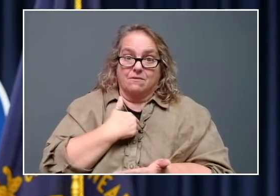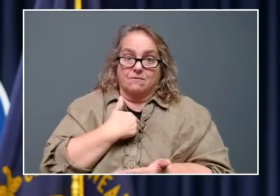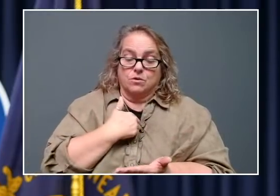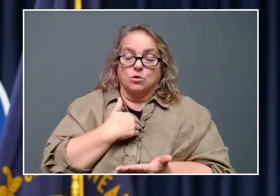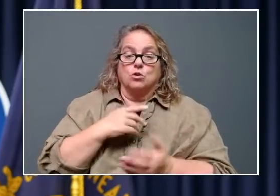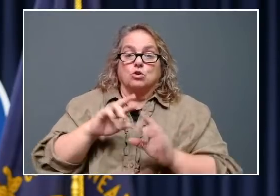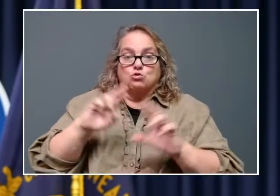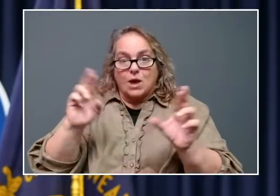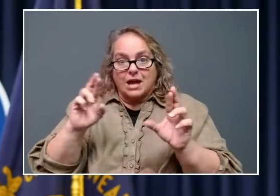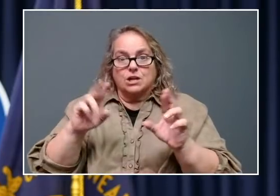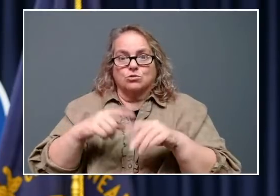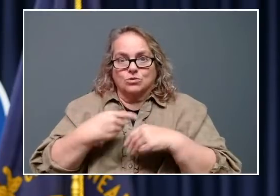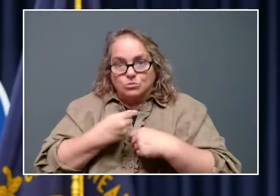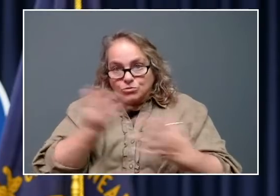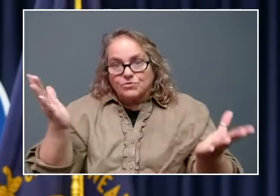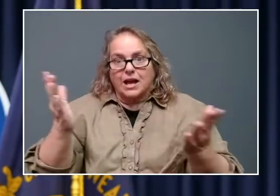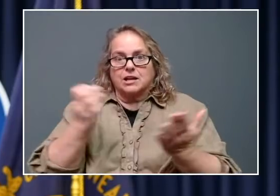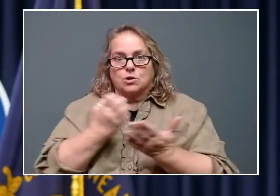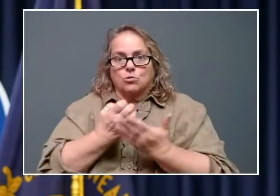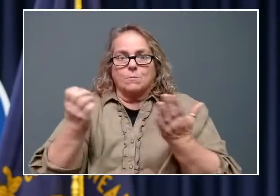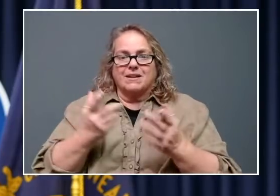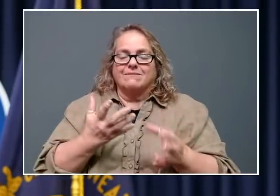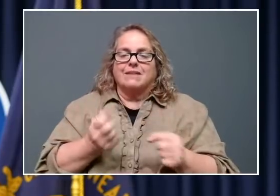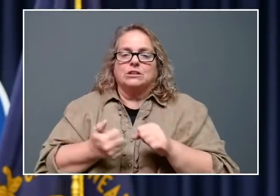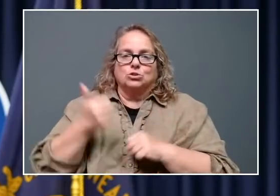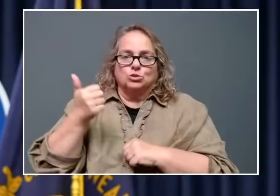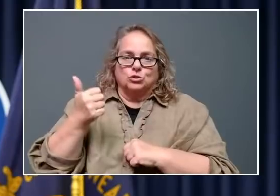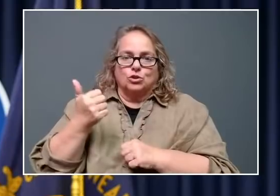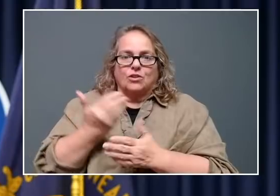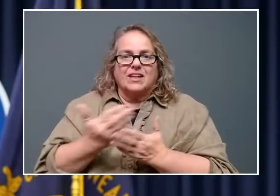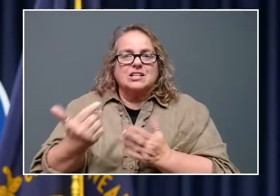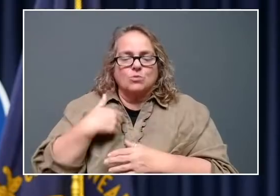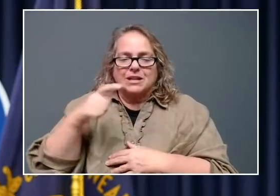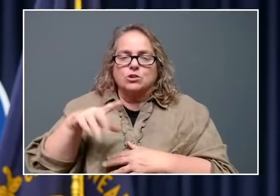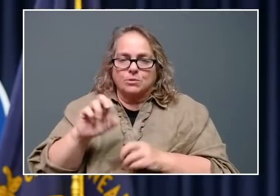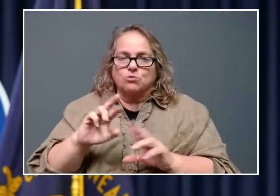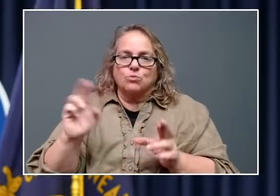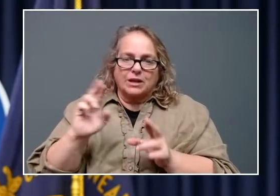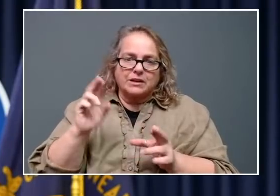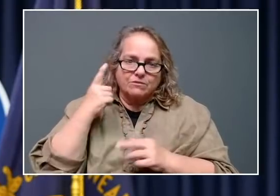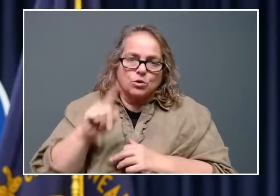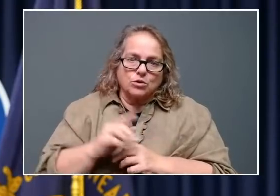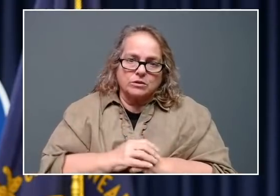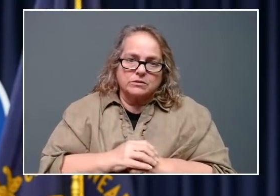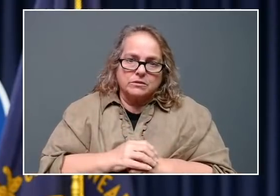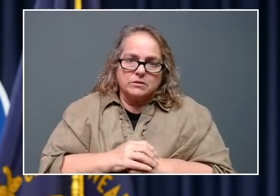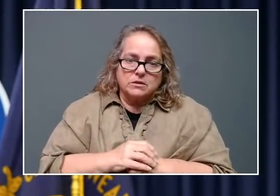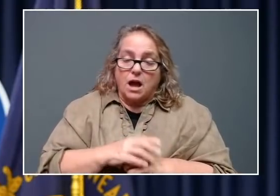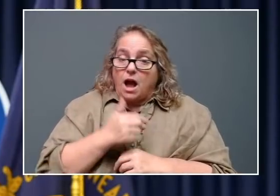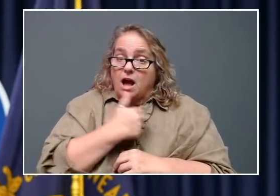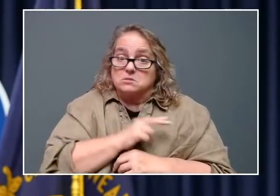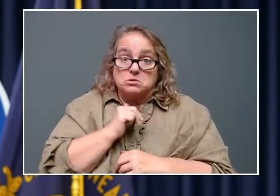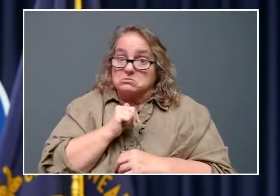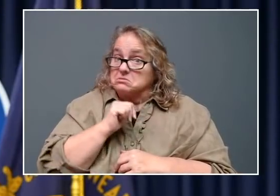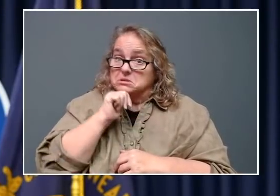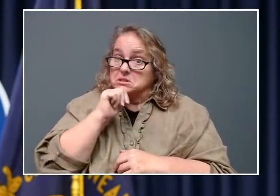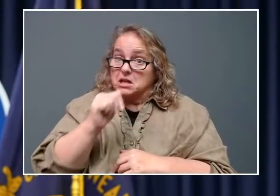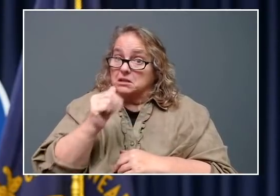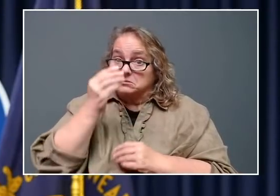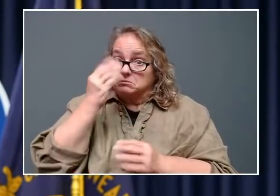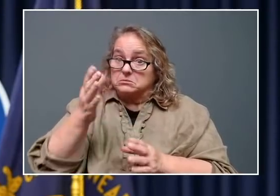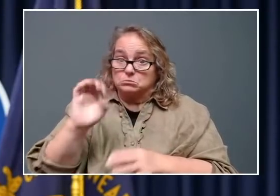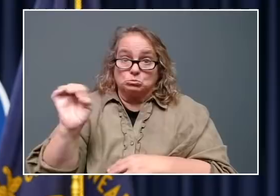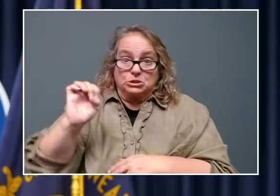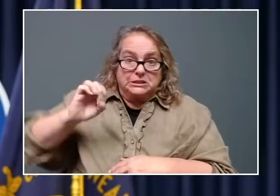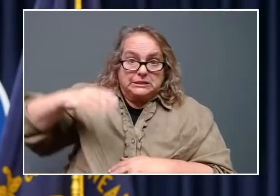and distributed faster. All things that we need to be ready for. Hospitals aren't sounding the alarm yet, and certainly